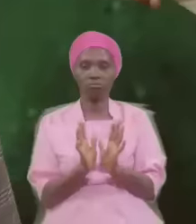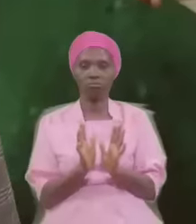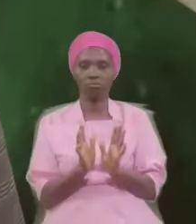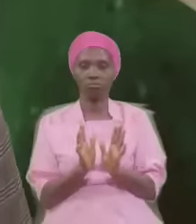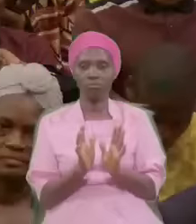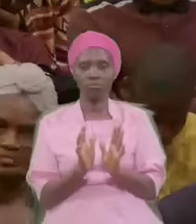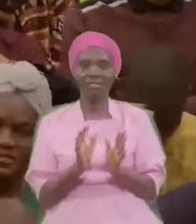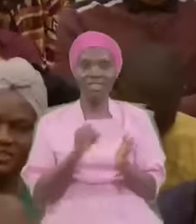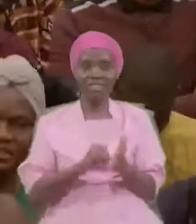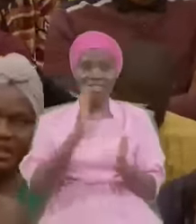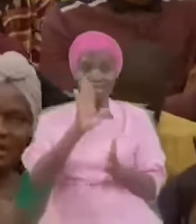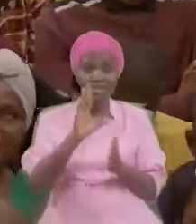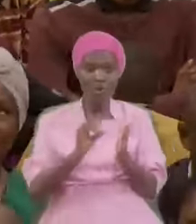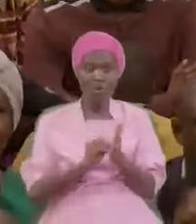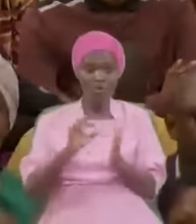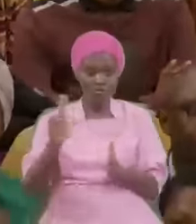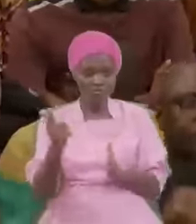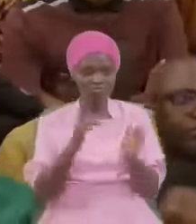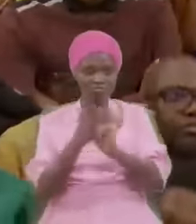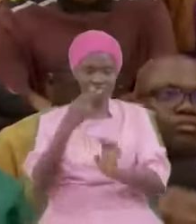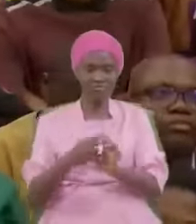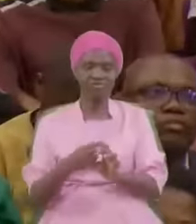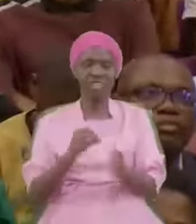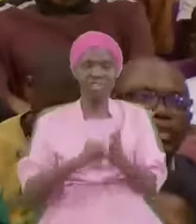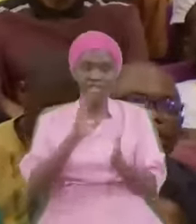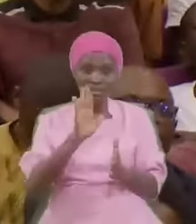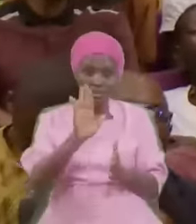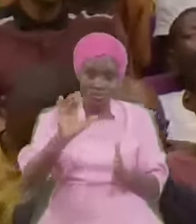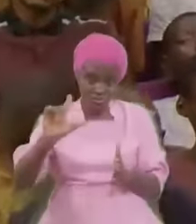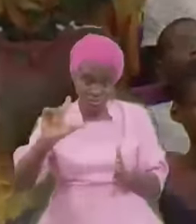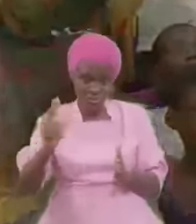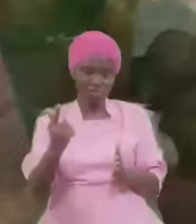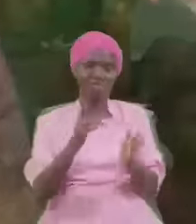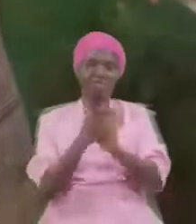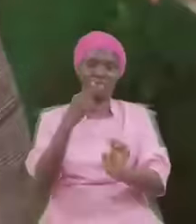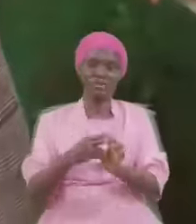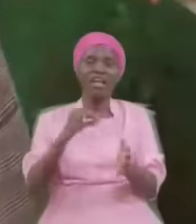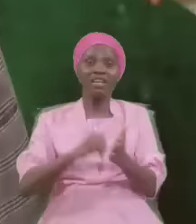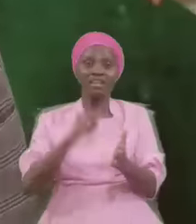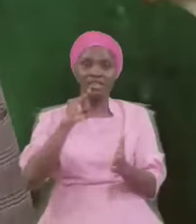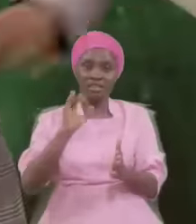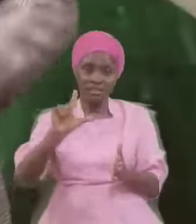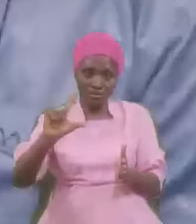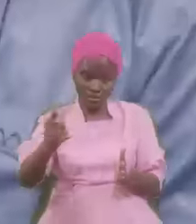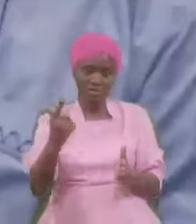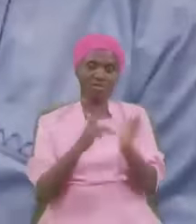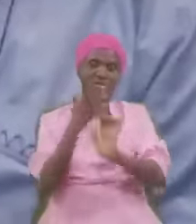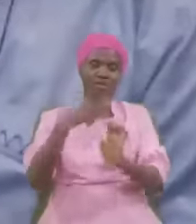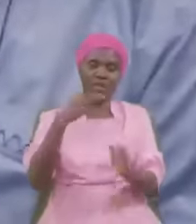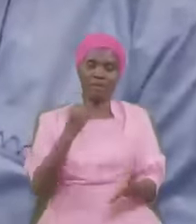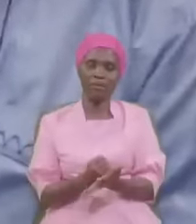It's your turn. And he lived and walked. It's your turn.